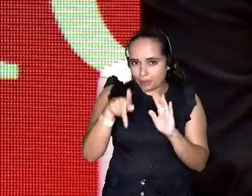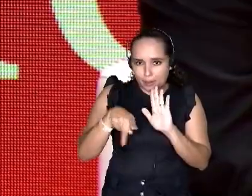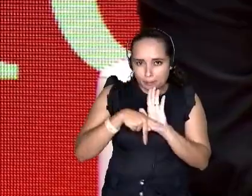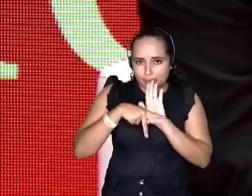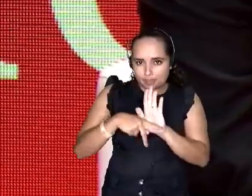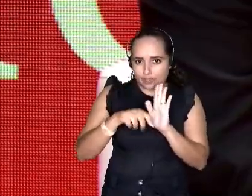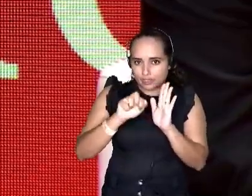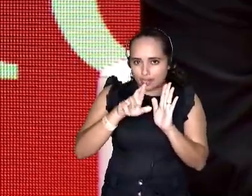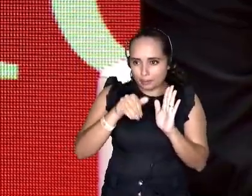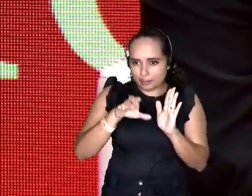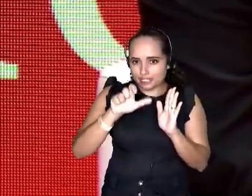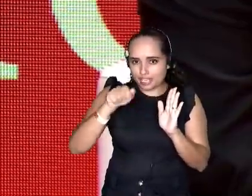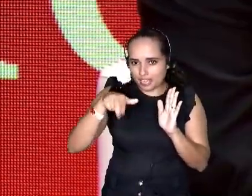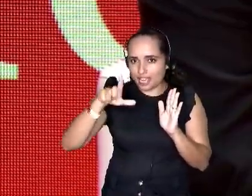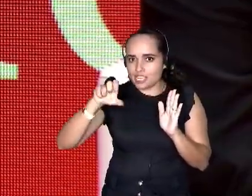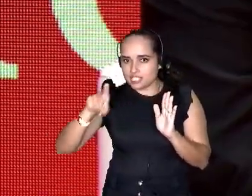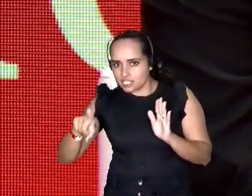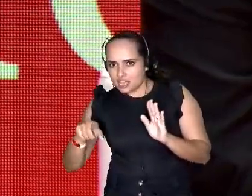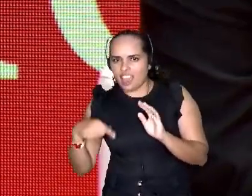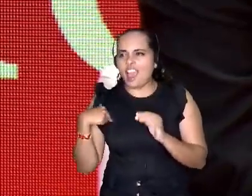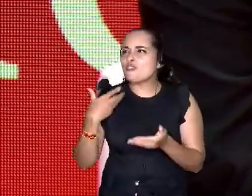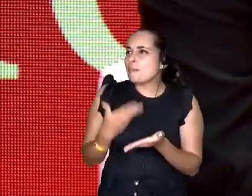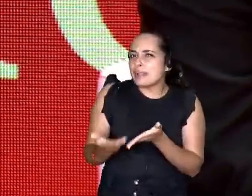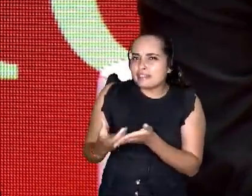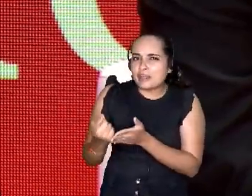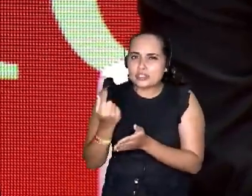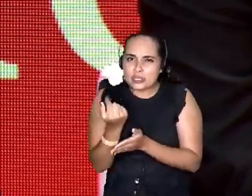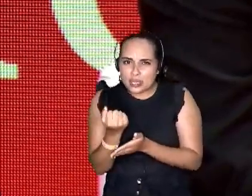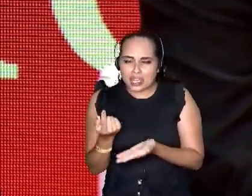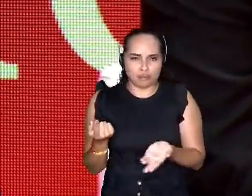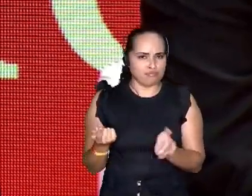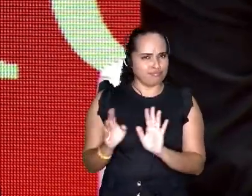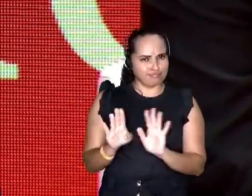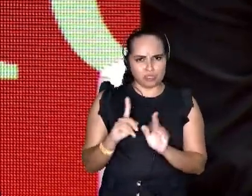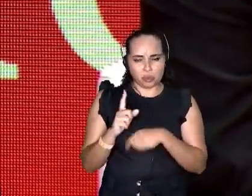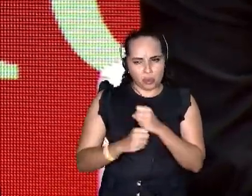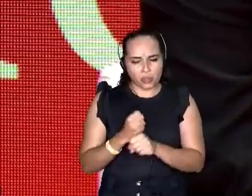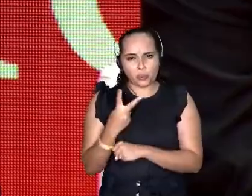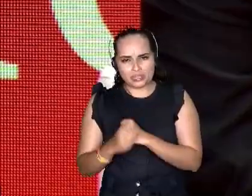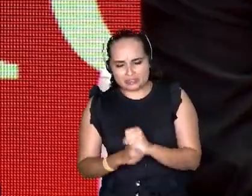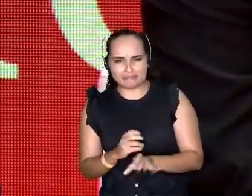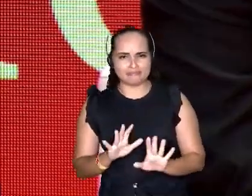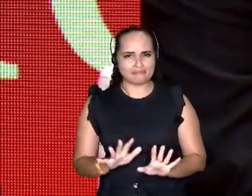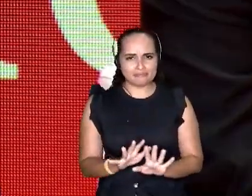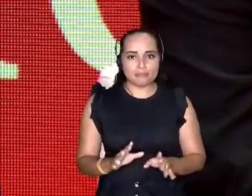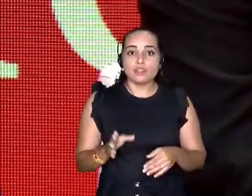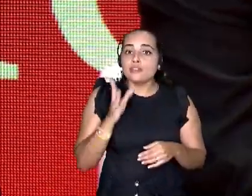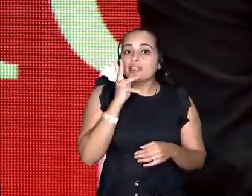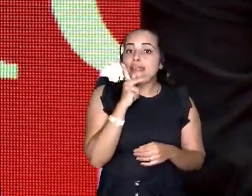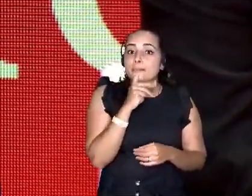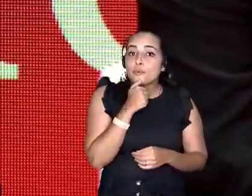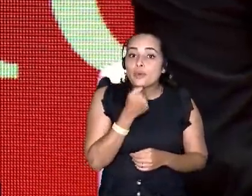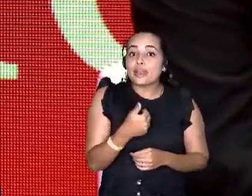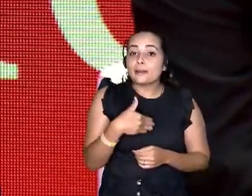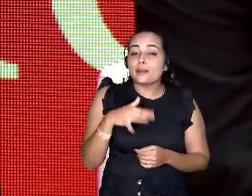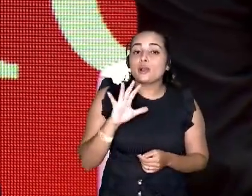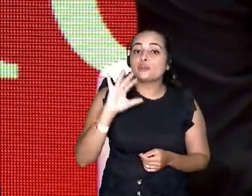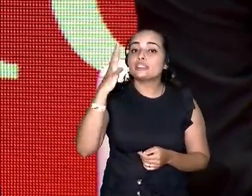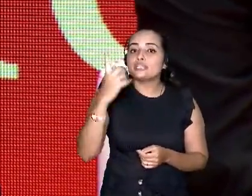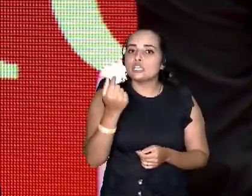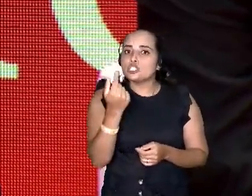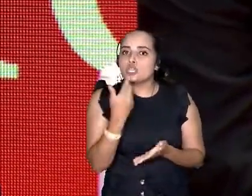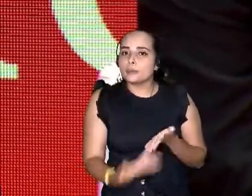to line up the manufacturing lines. How long is it going to be? Can I lose money 2 or 3? So these industry life cycles, product life cycles, are going to be